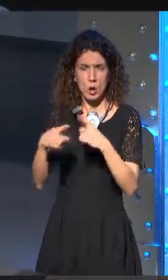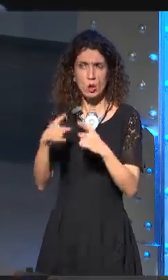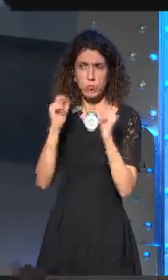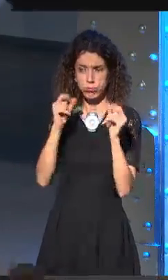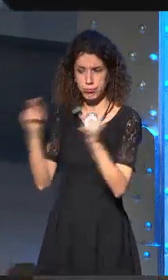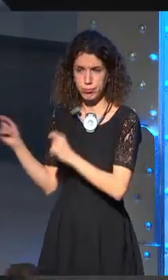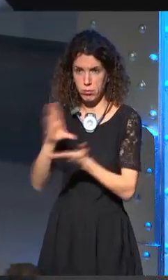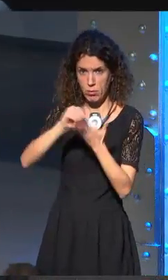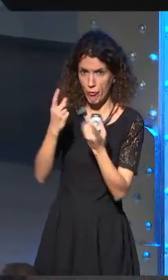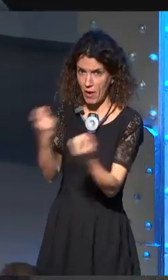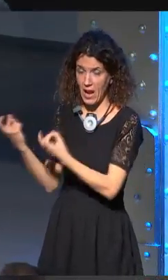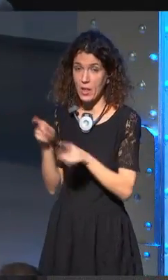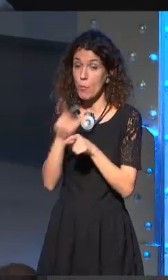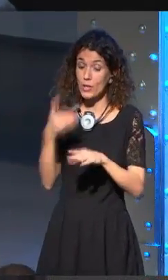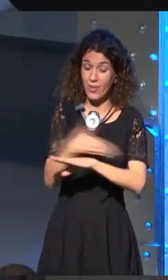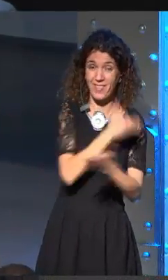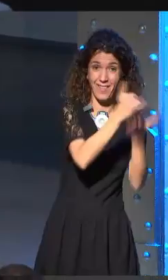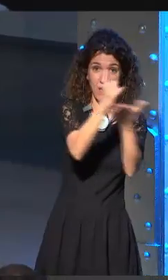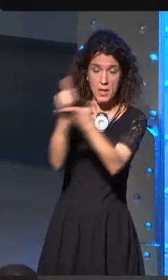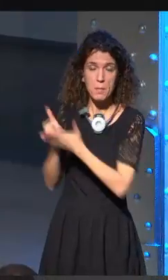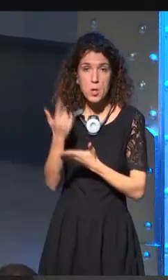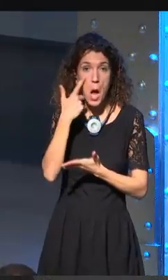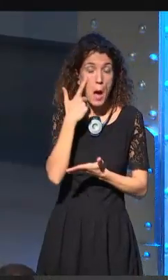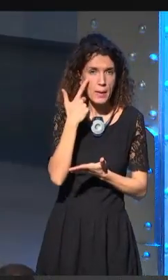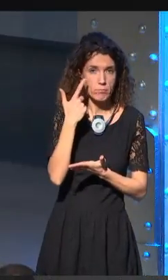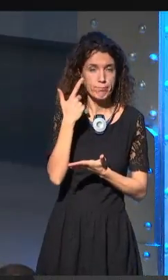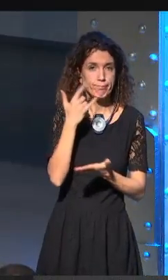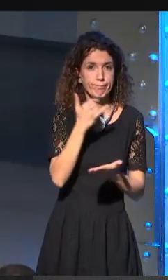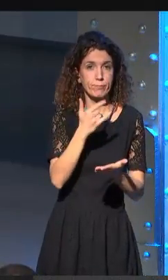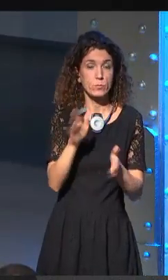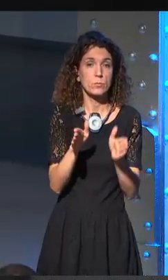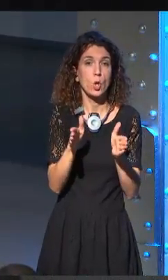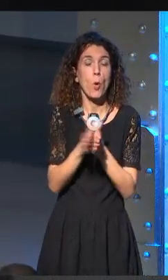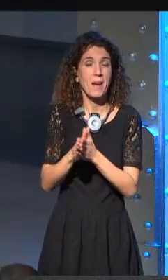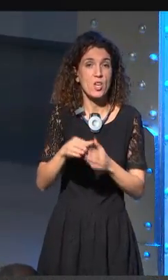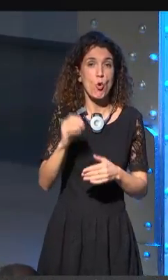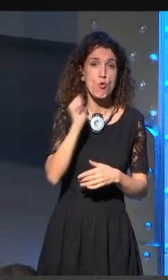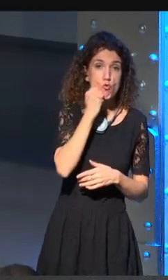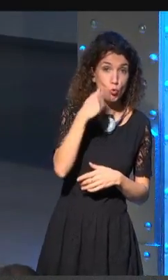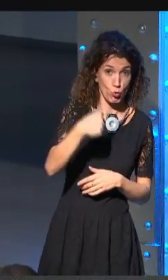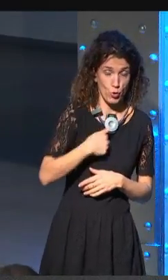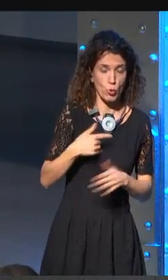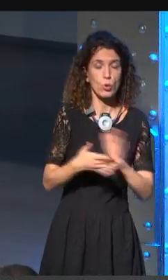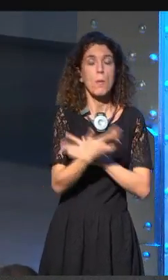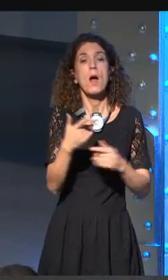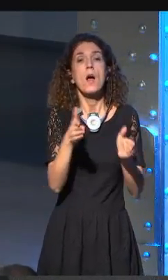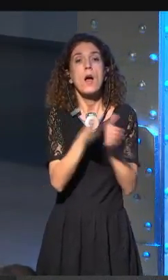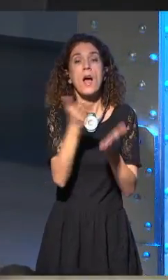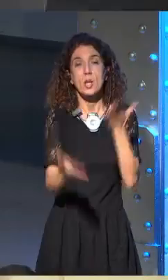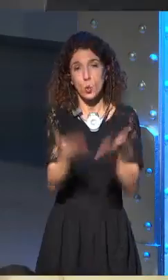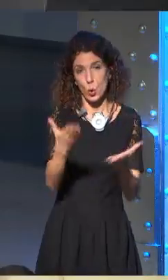and this study between Misha and I, my Russian colleague, and also this comparative study with my brother Mark.